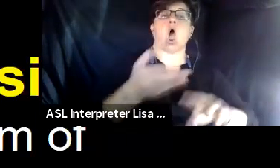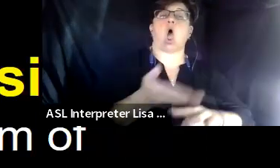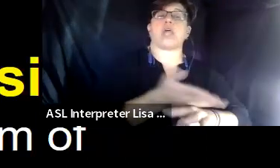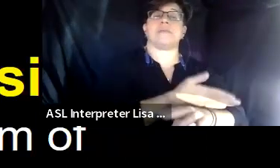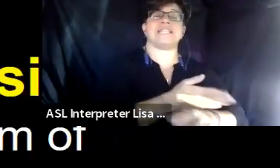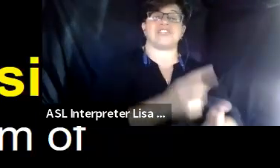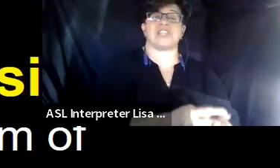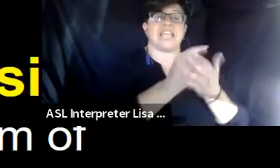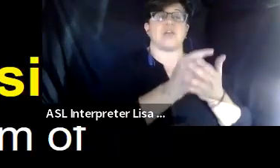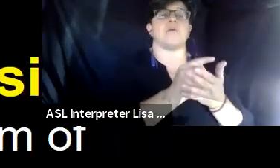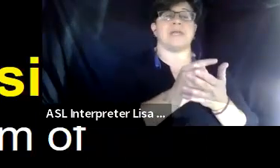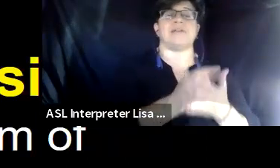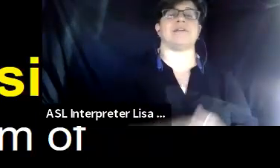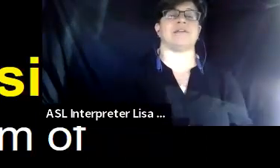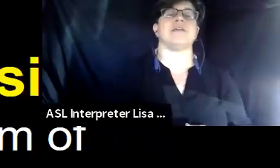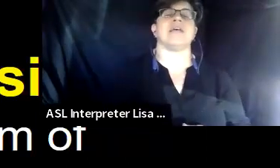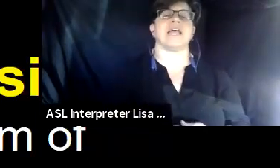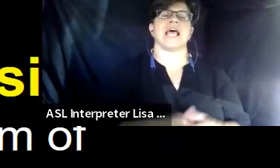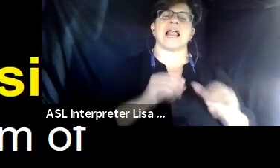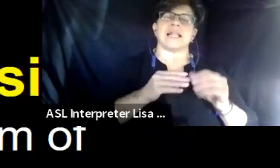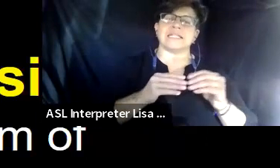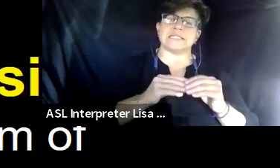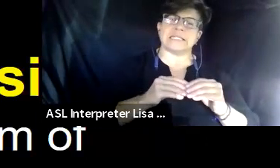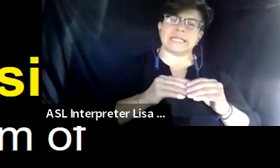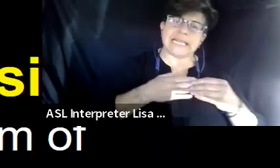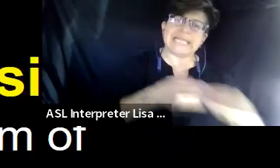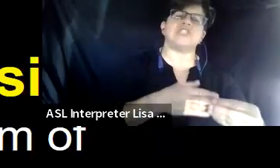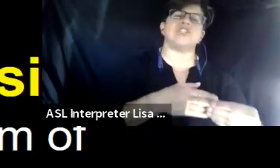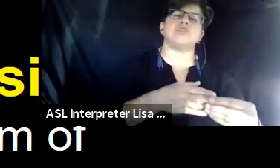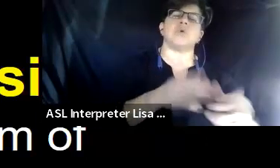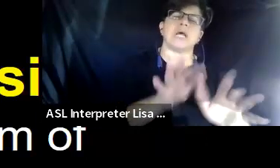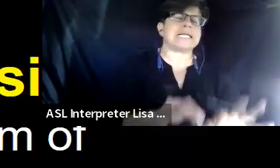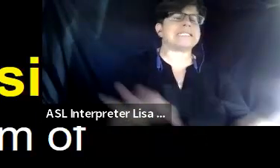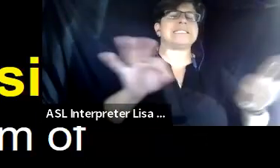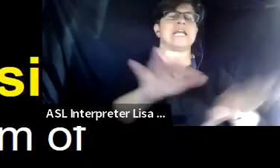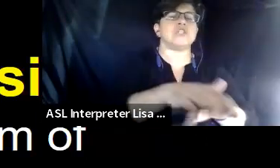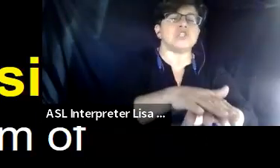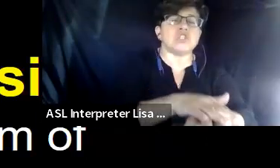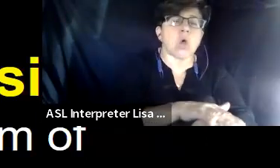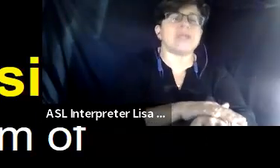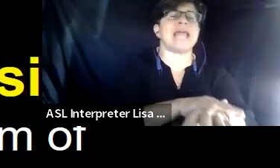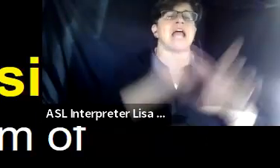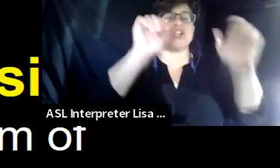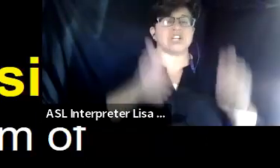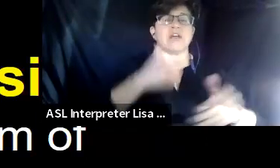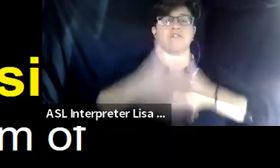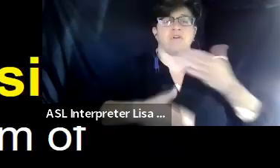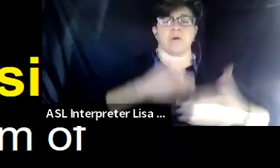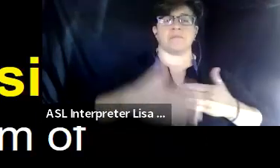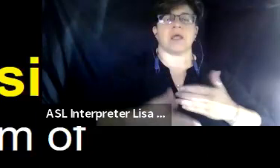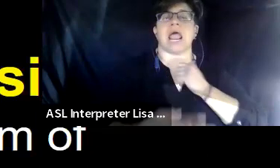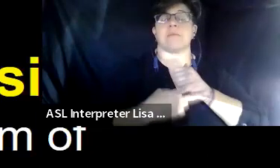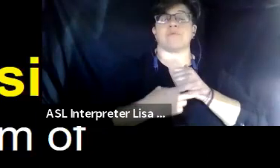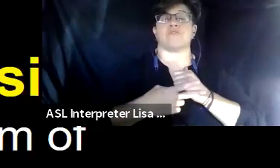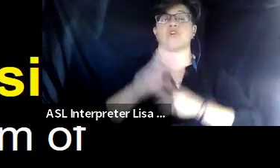FAM161A leads to significant slowing down of the degenerative process and preserves retinal function in the FAM161A knockout mouse. The